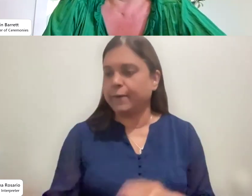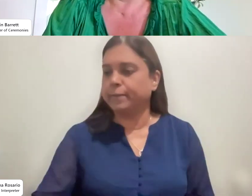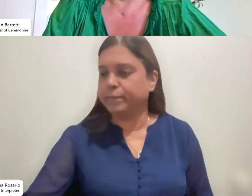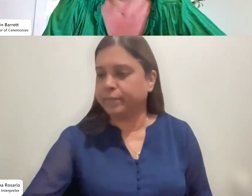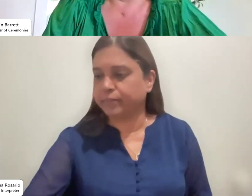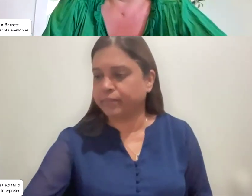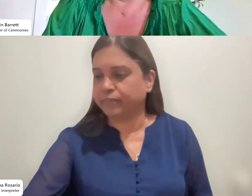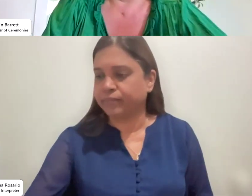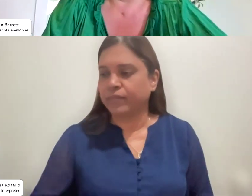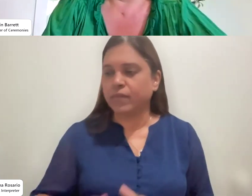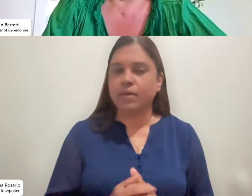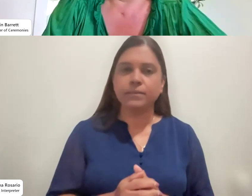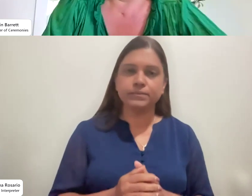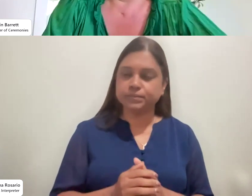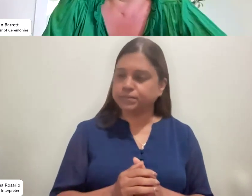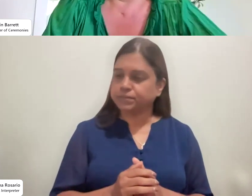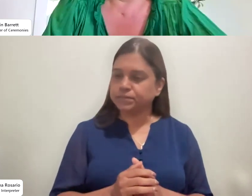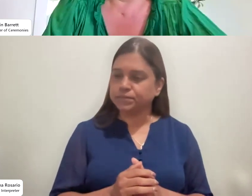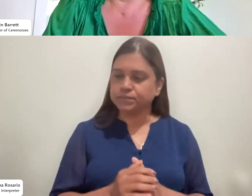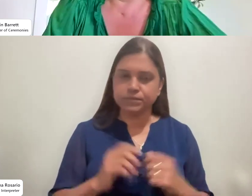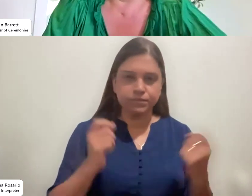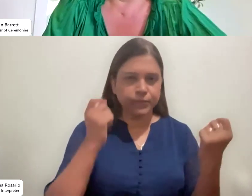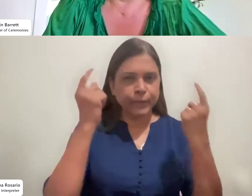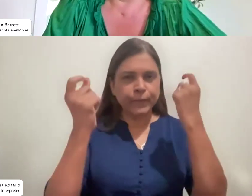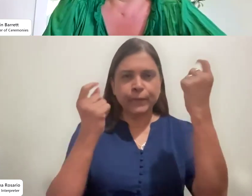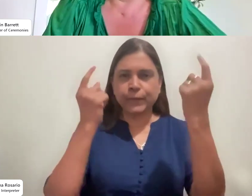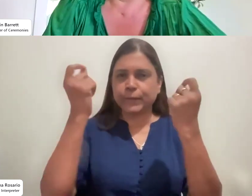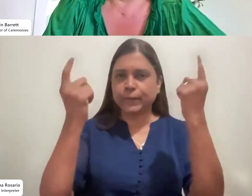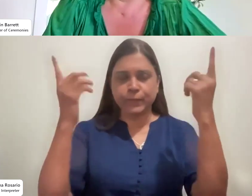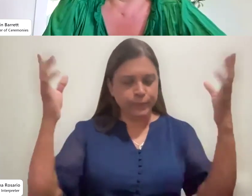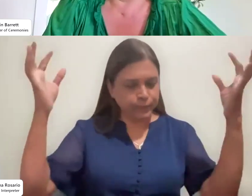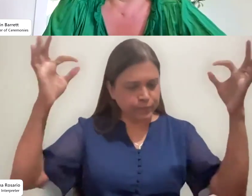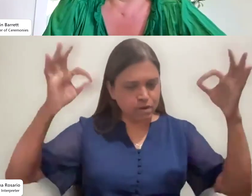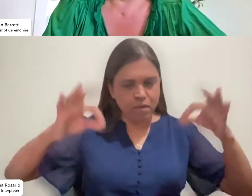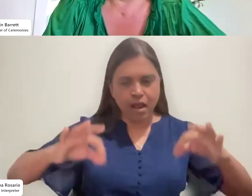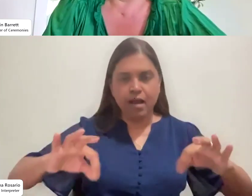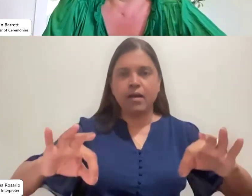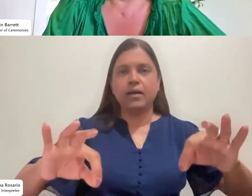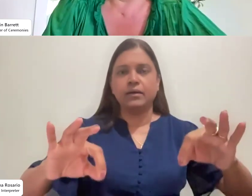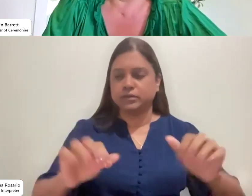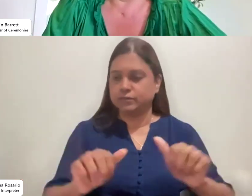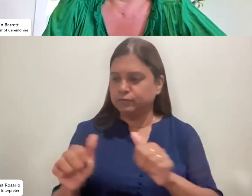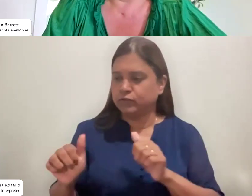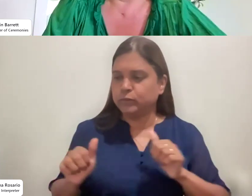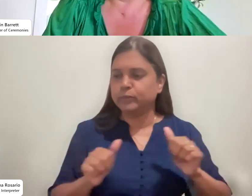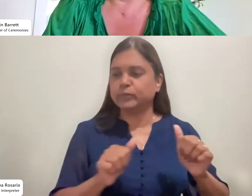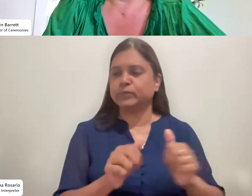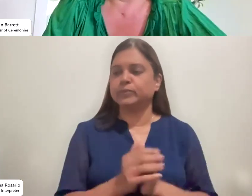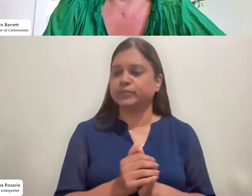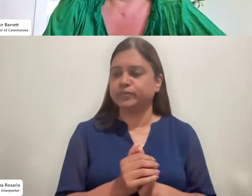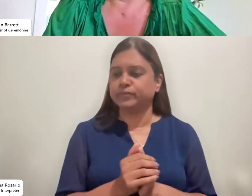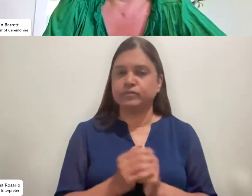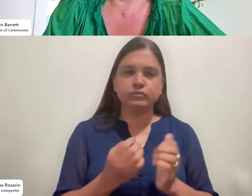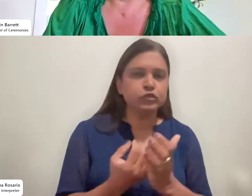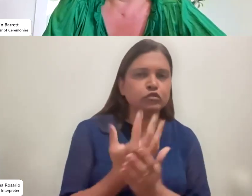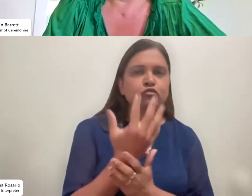Puri Te Mai te tau te rangi kia tīna, kia wena, kia tokta manawa ora. Tēnā tokta manawa ki wea, tēnā tokta manawa ki rangi